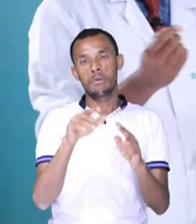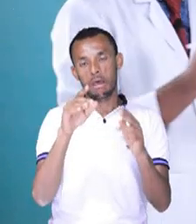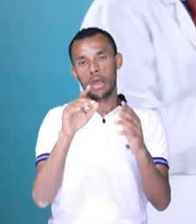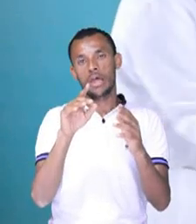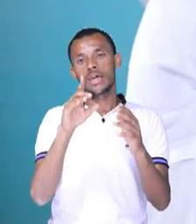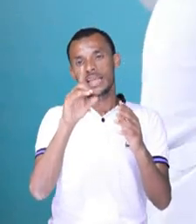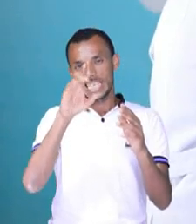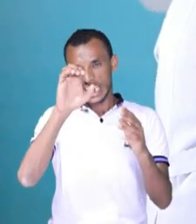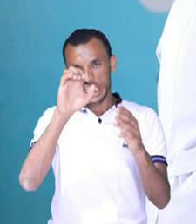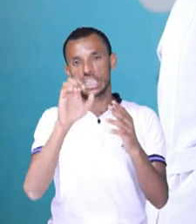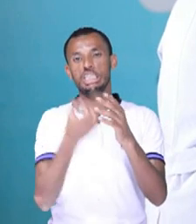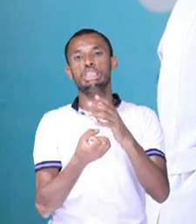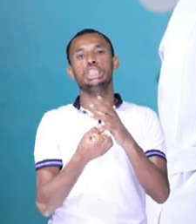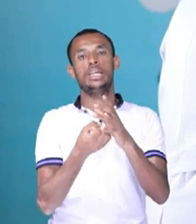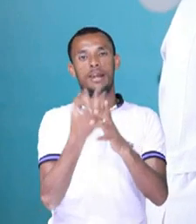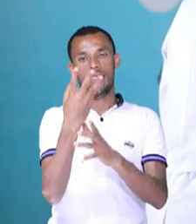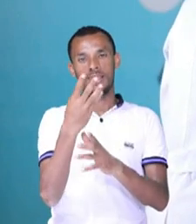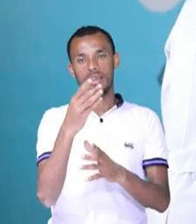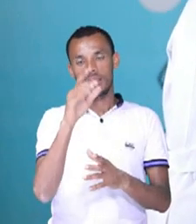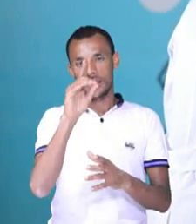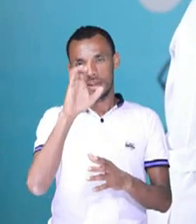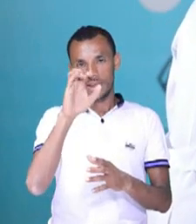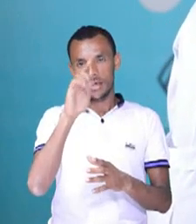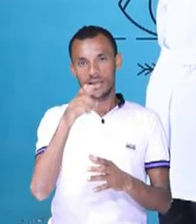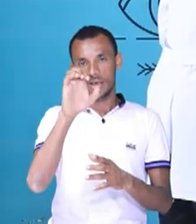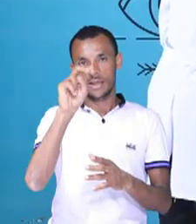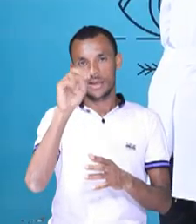Degenerate orbitals. These two are degenerate